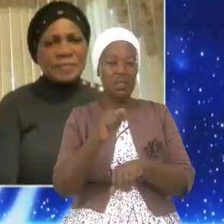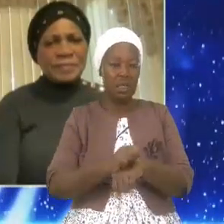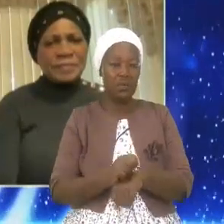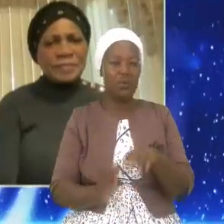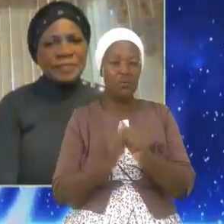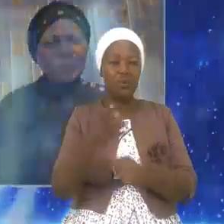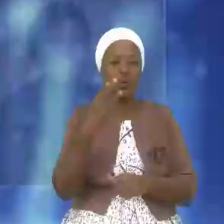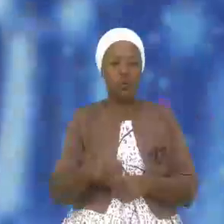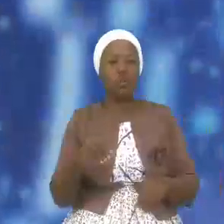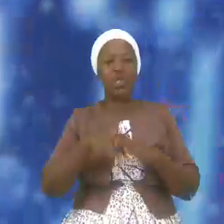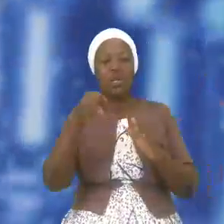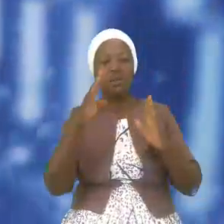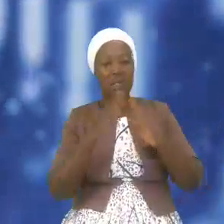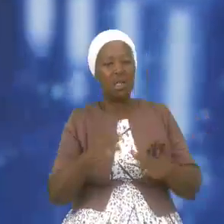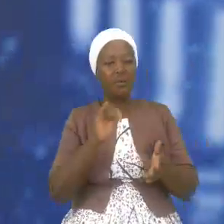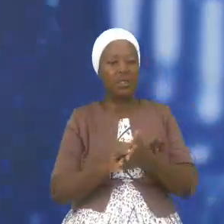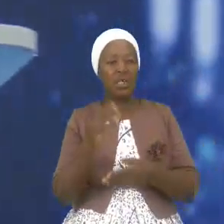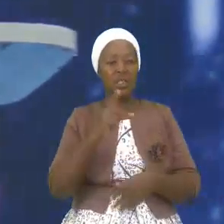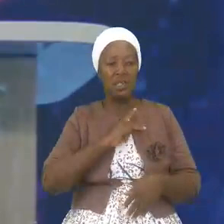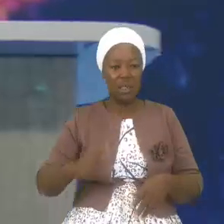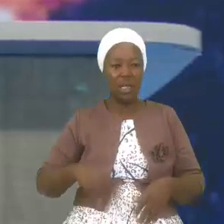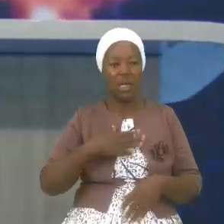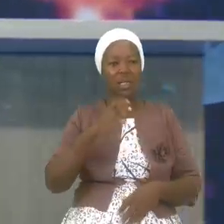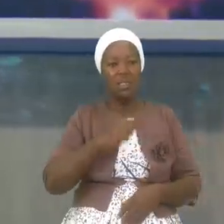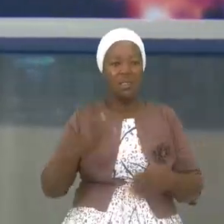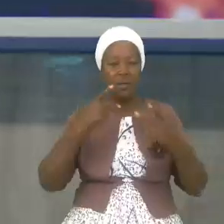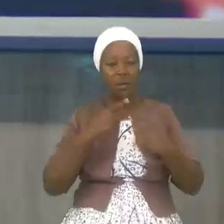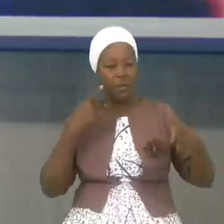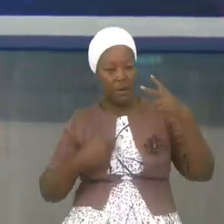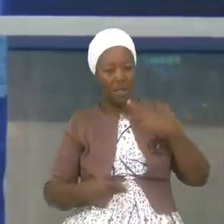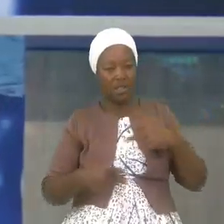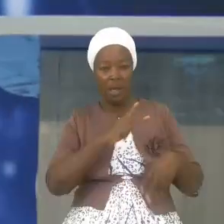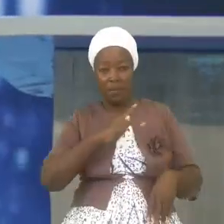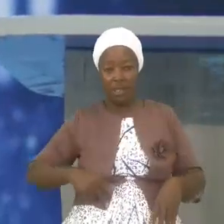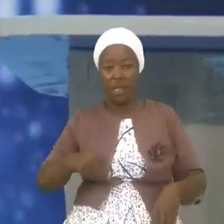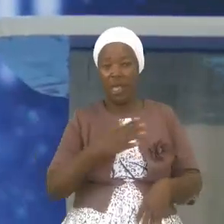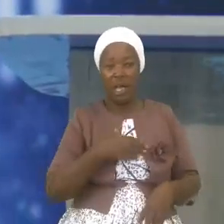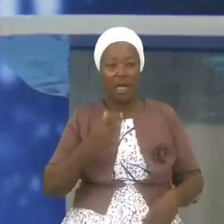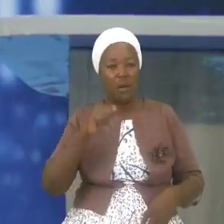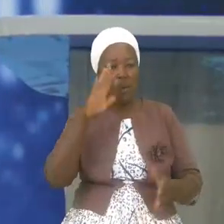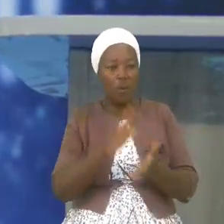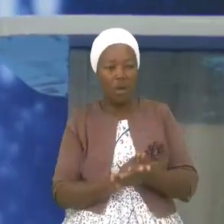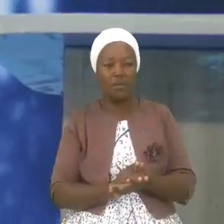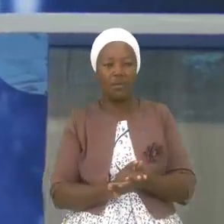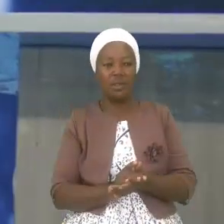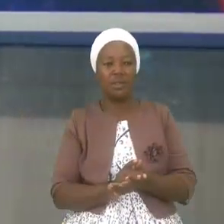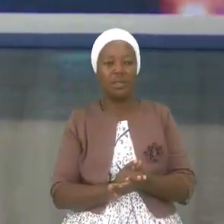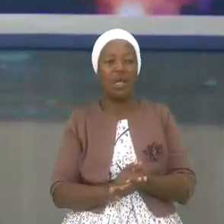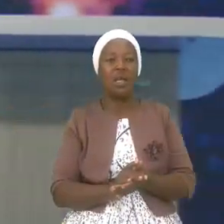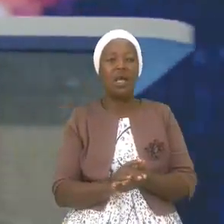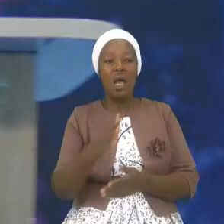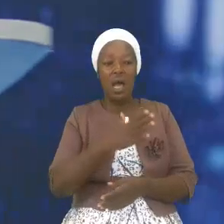was profane, not only that he was filthy, not only that he was defiled, he was